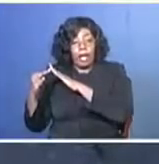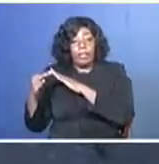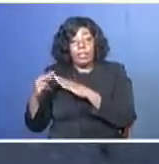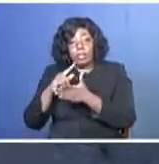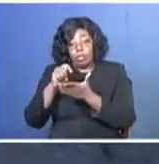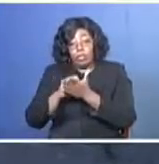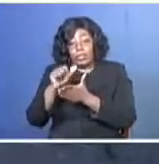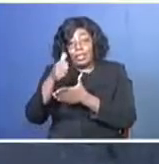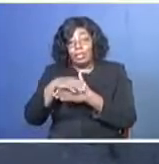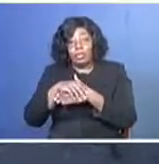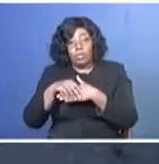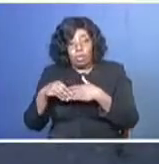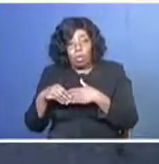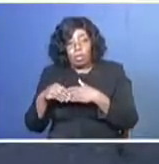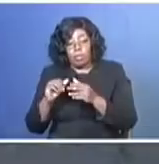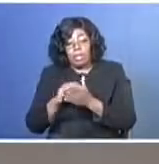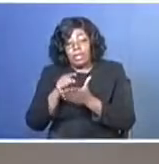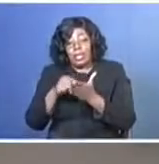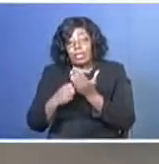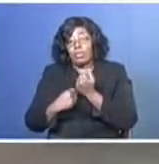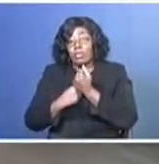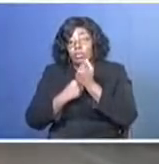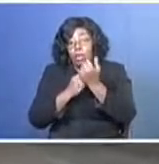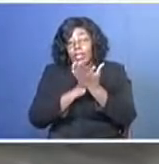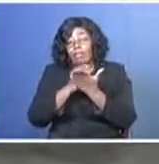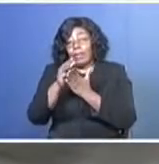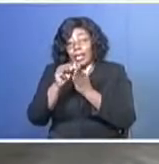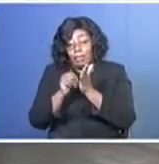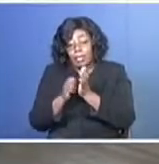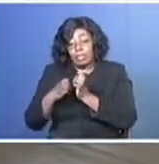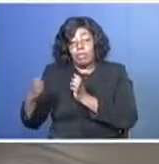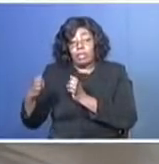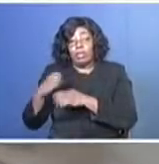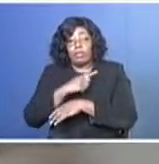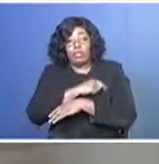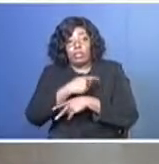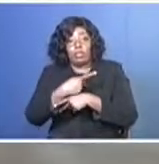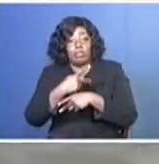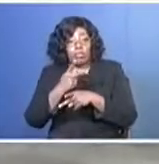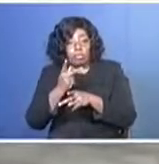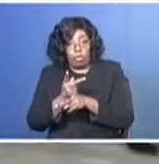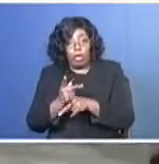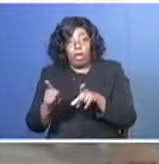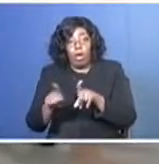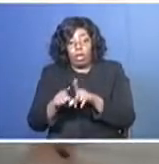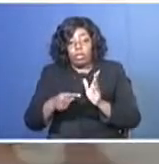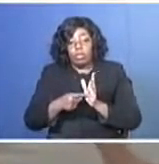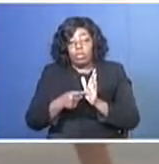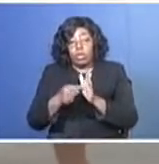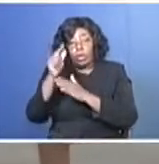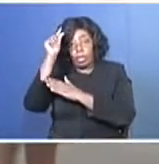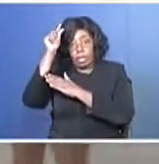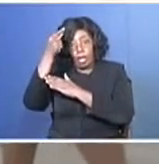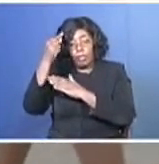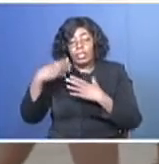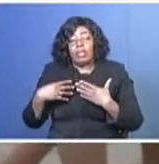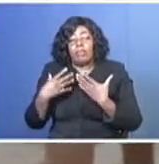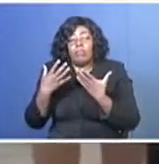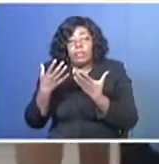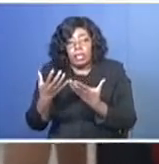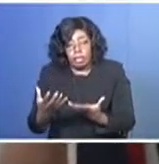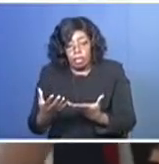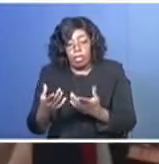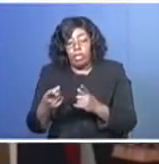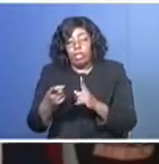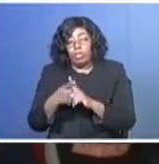$10. Cooper says the resolution will support the development and expansion of the tourism product, as well as show the government's commitment to